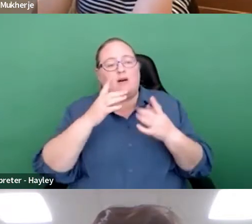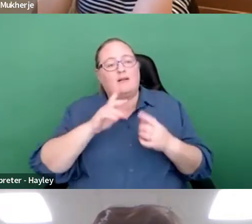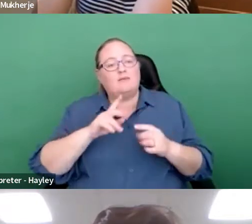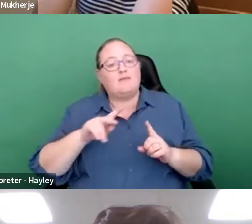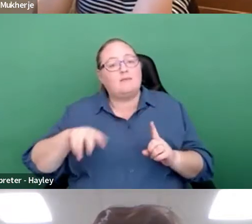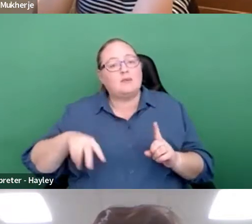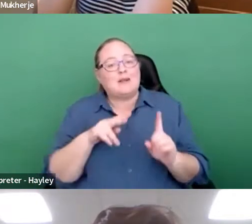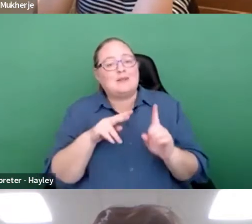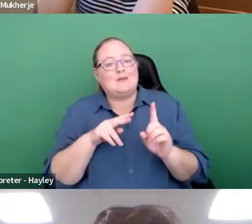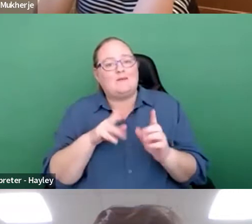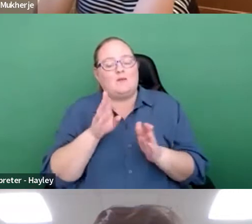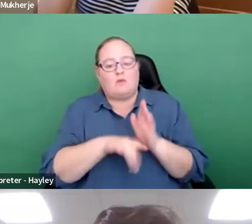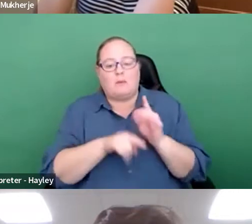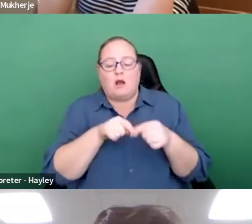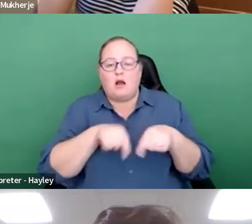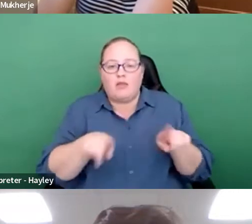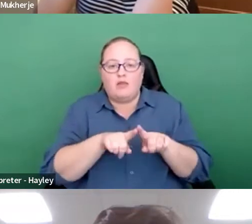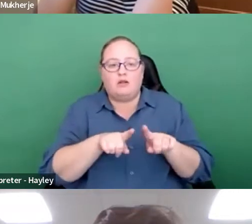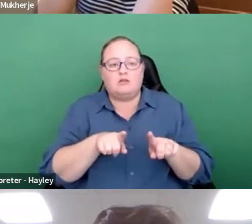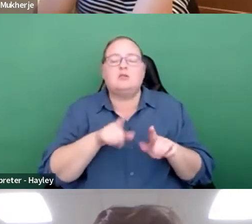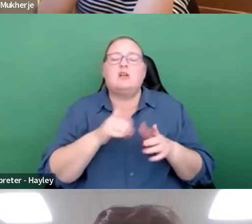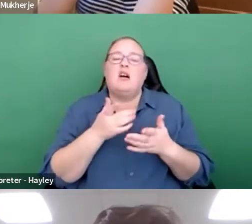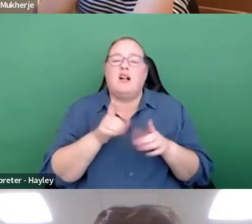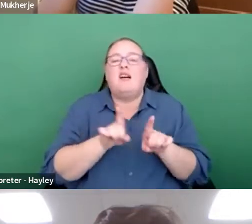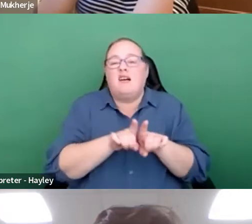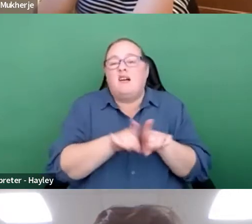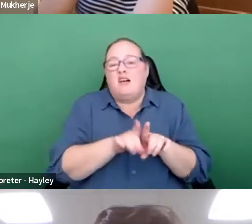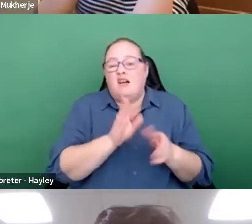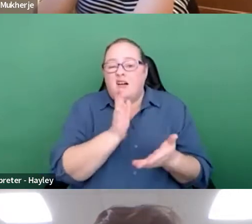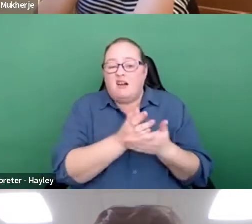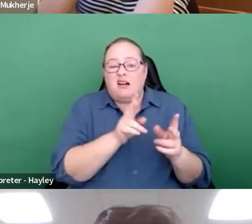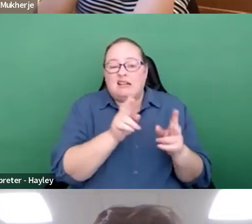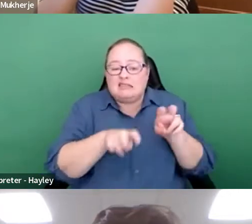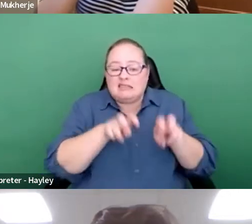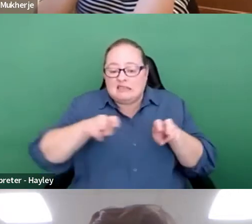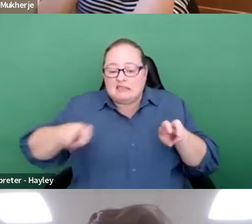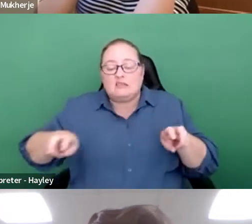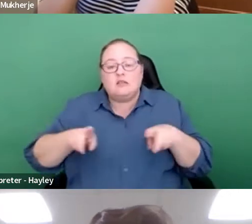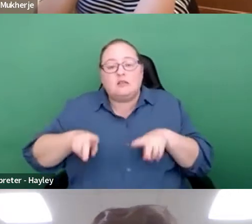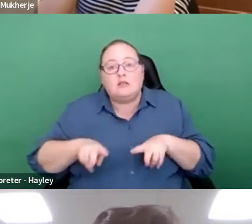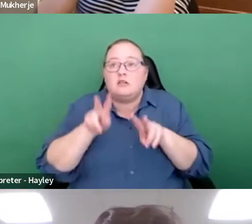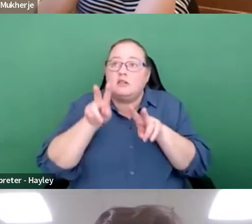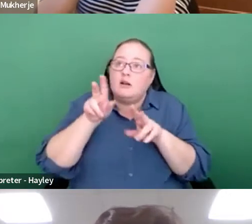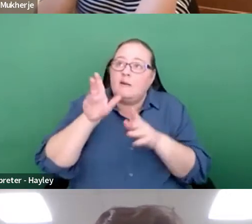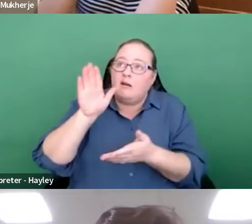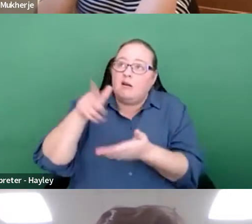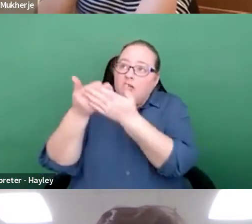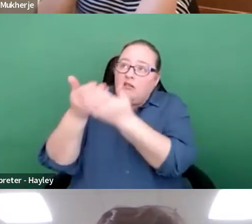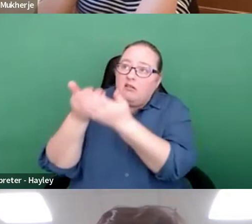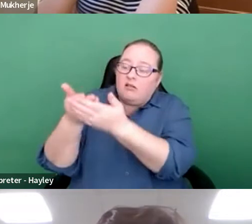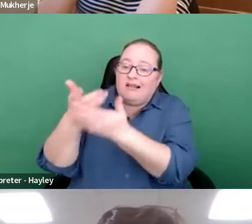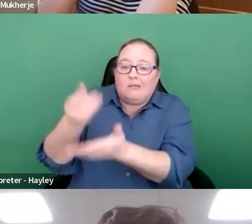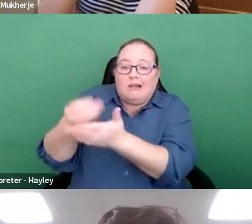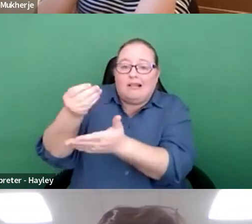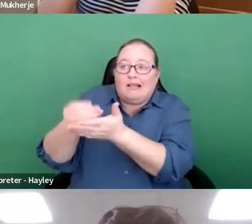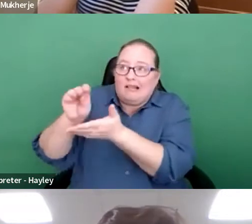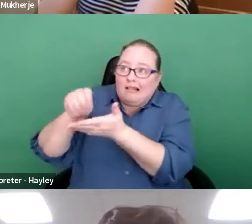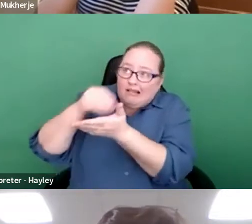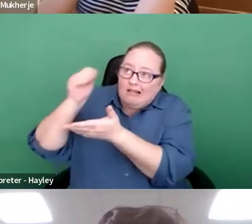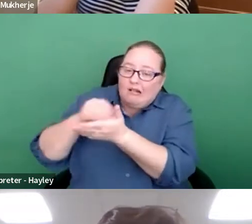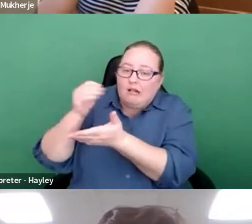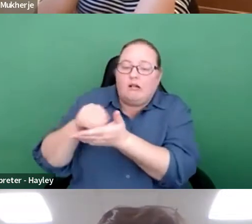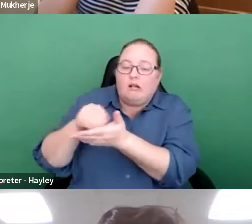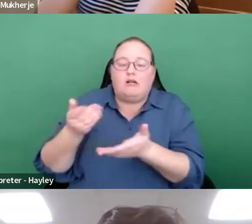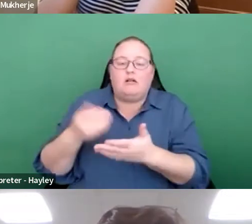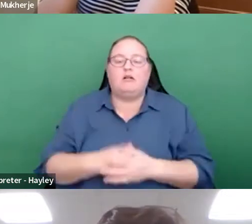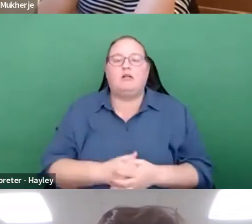up at other people because they're sitting down, asking other people for money for nothing. So both in the work I did in London and in